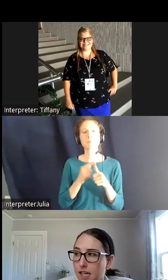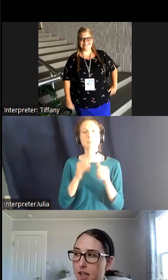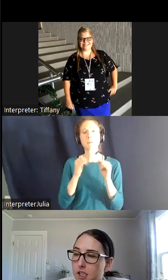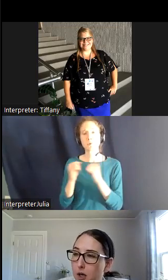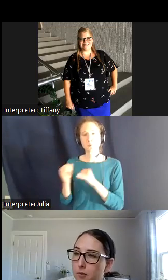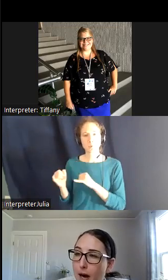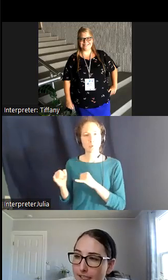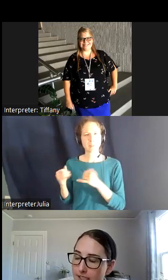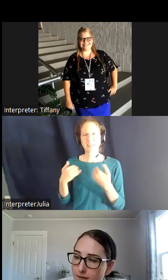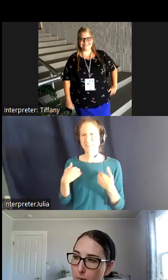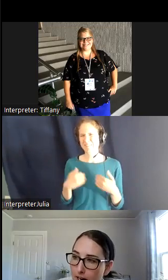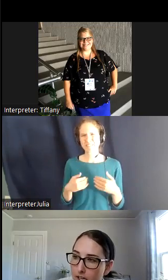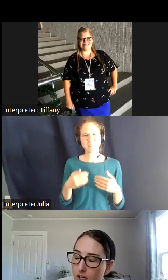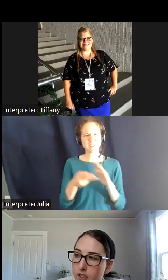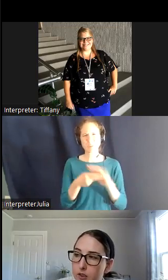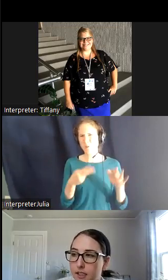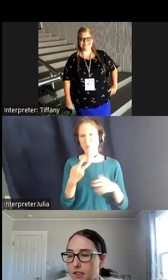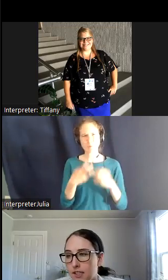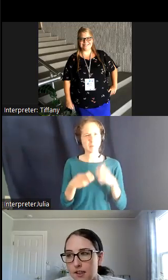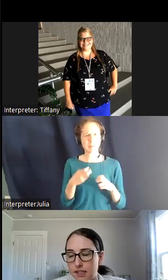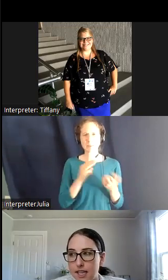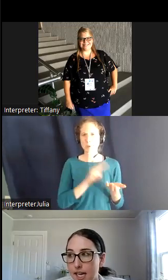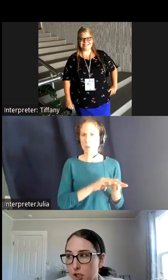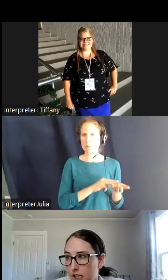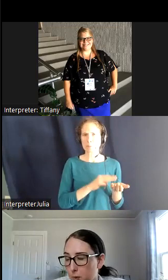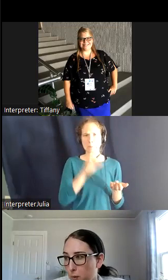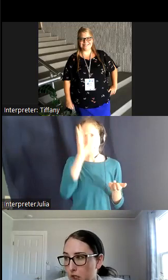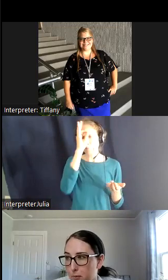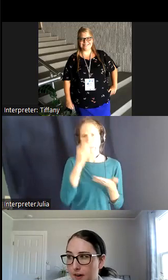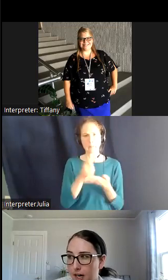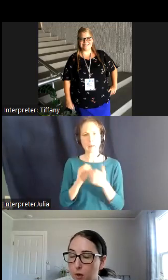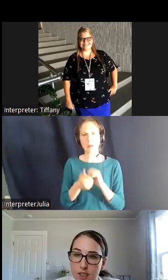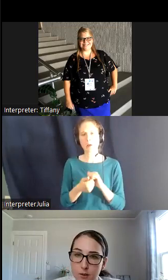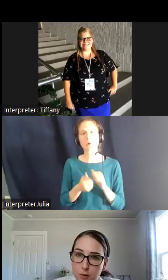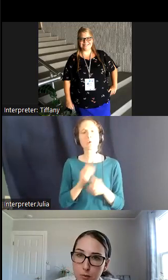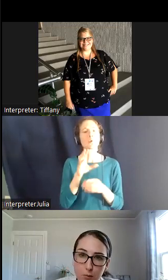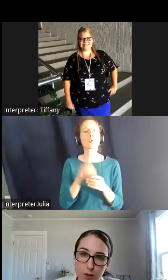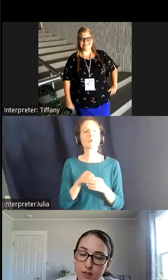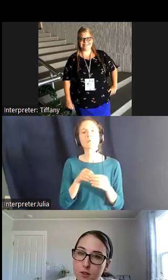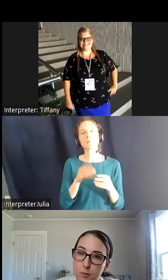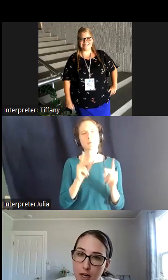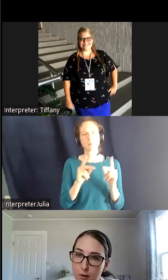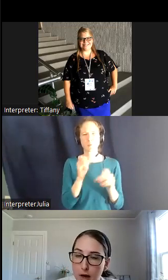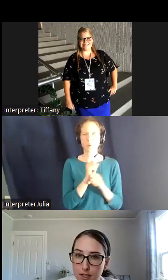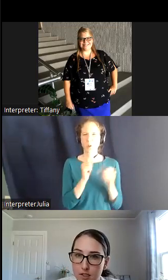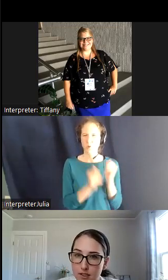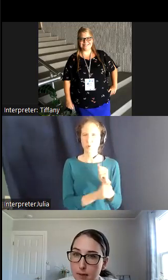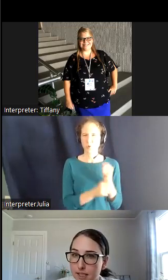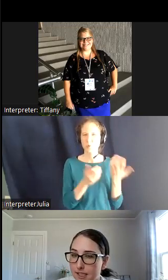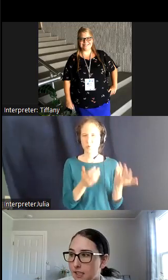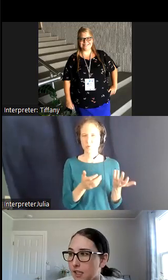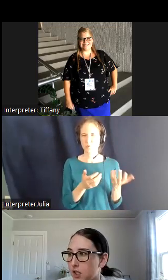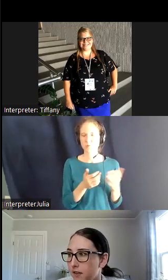diagnoses are outside the scope of practice of the provider, including things like the age range with which the provider works, which would be approved in those priority